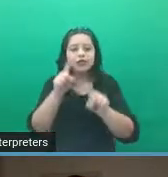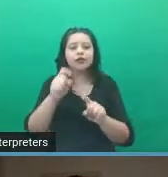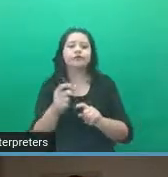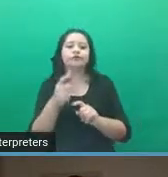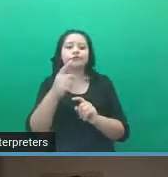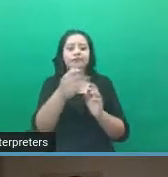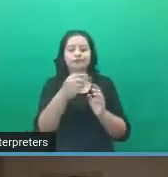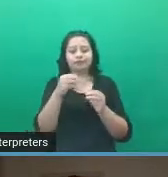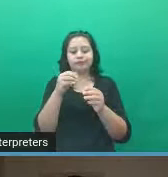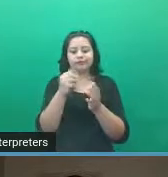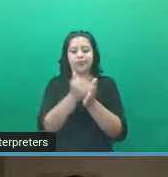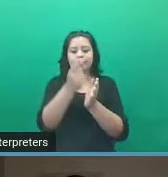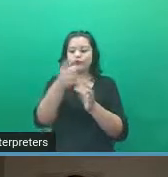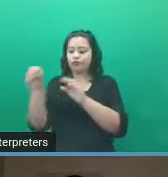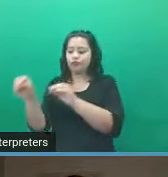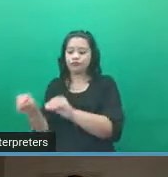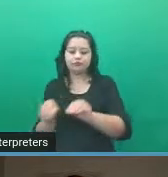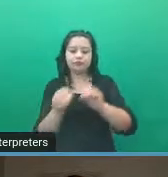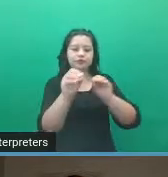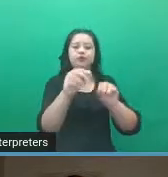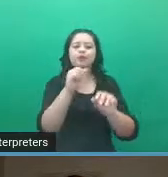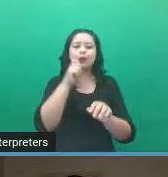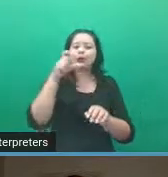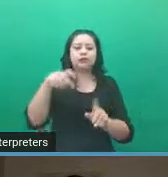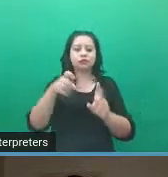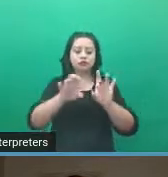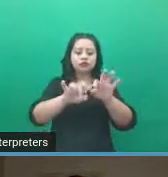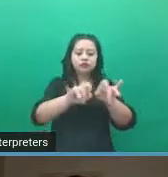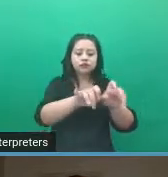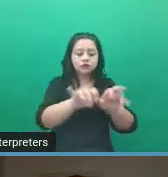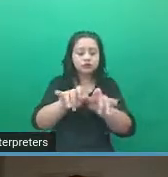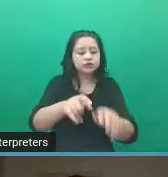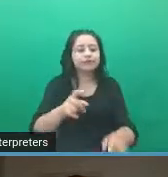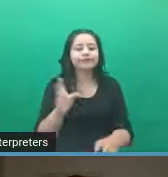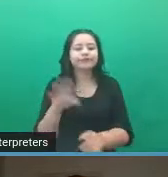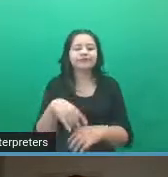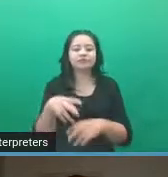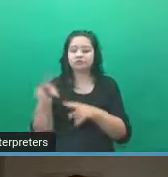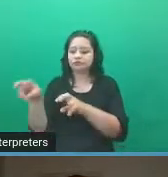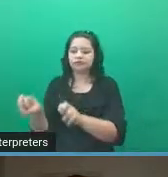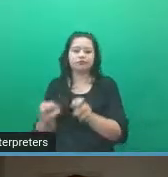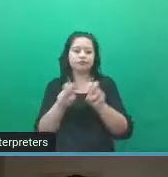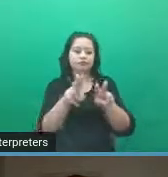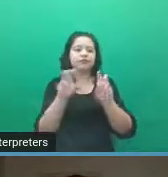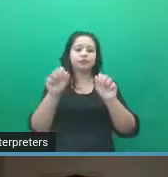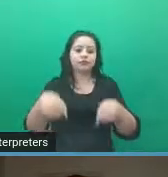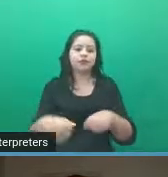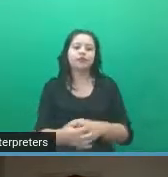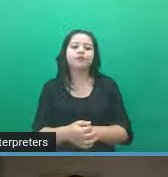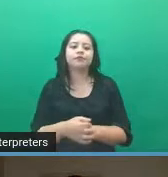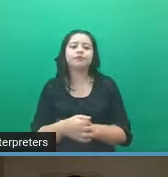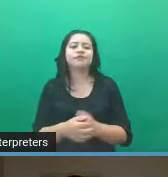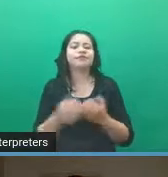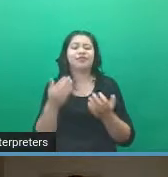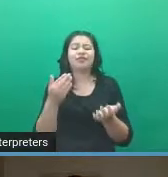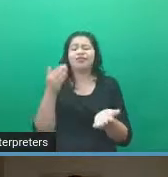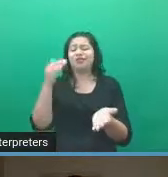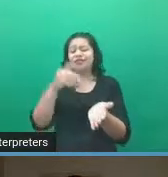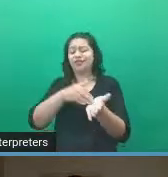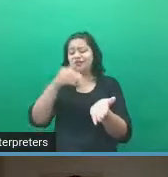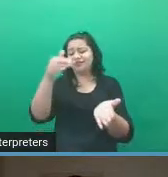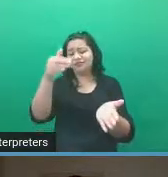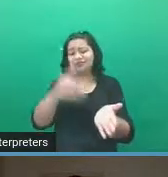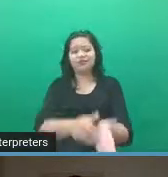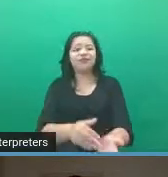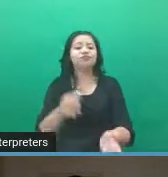process. This can be a big time saver when dealing with complex questions. There's dozens of survey tools out there, but these are just a few